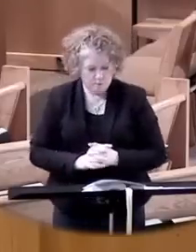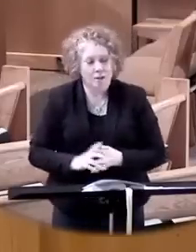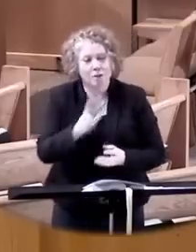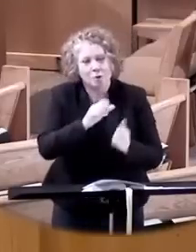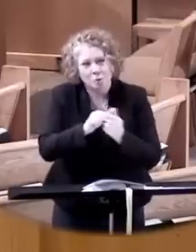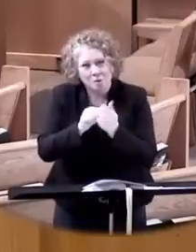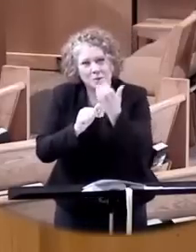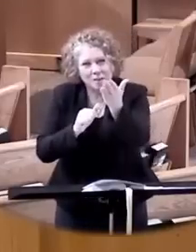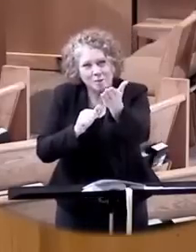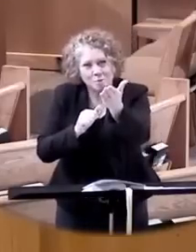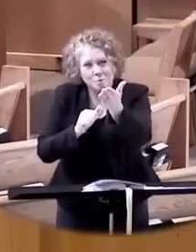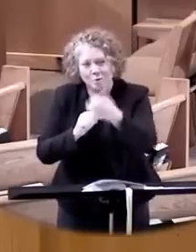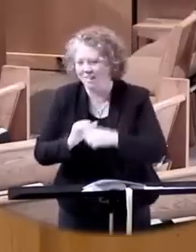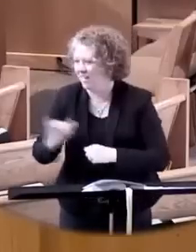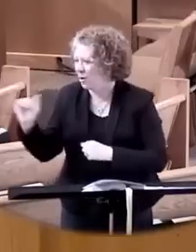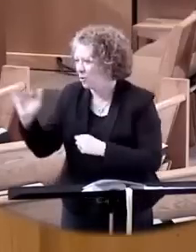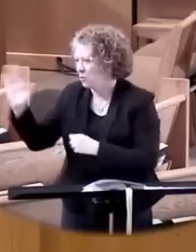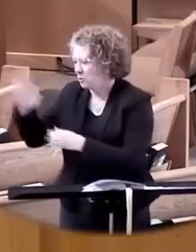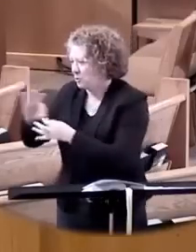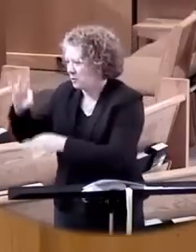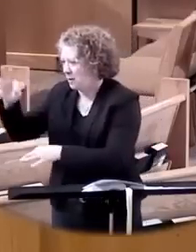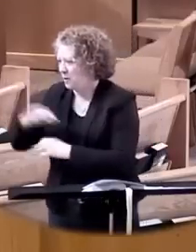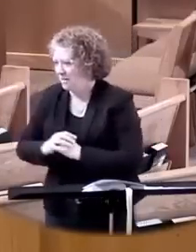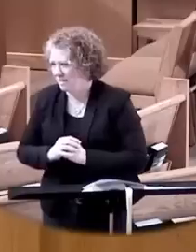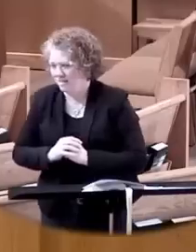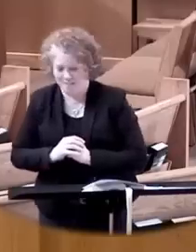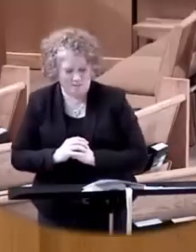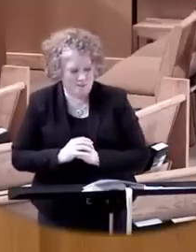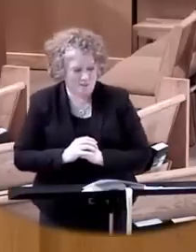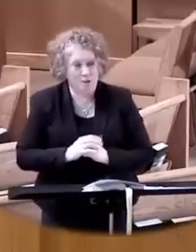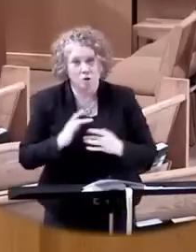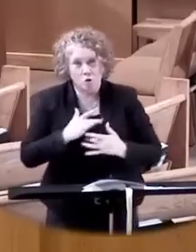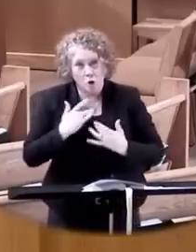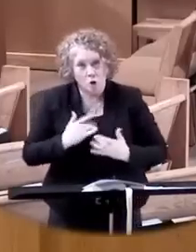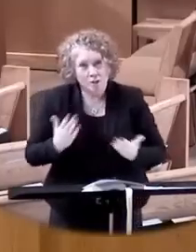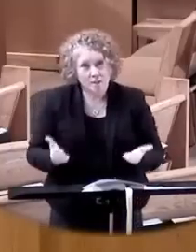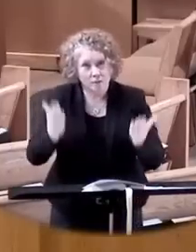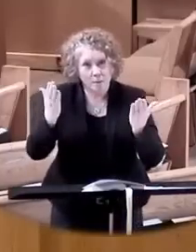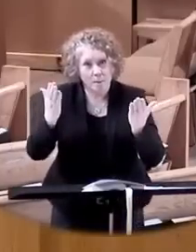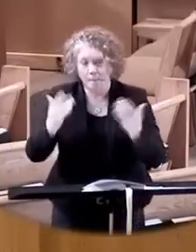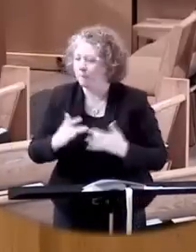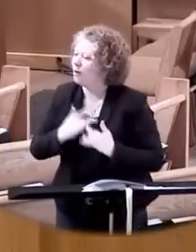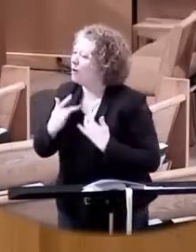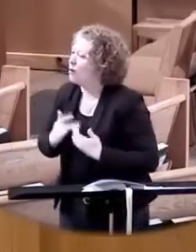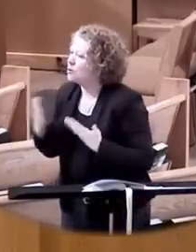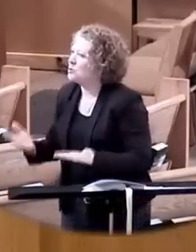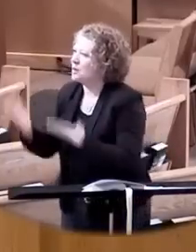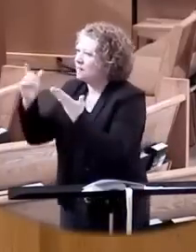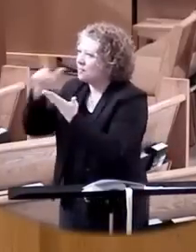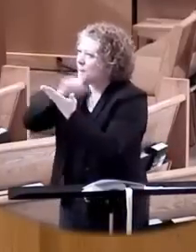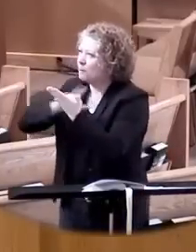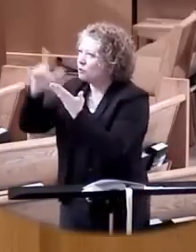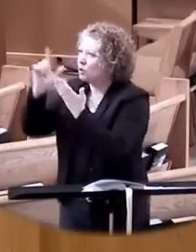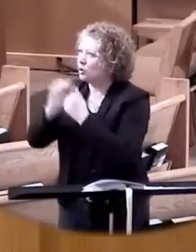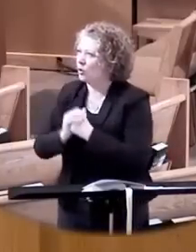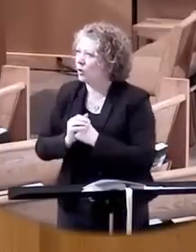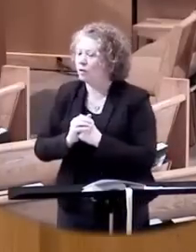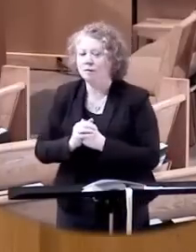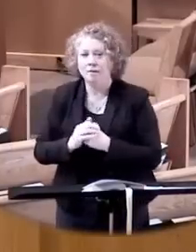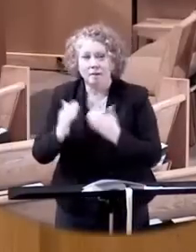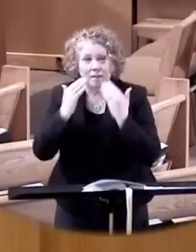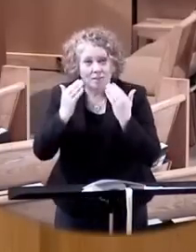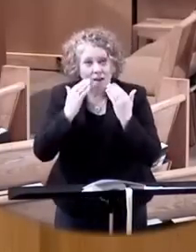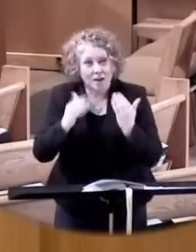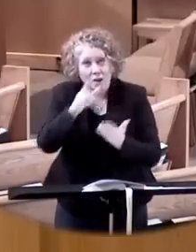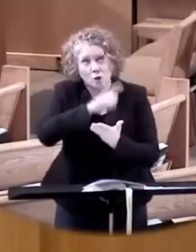The Lord be with you and with your spirit. Lift up your hearts. We lift them up to the Lord. Let us give